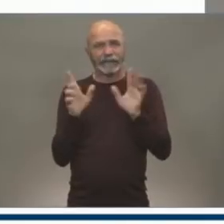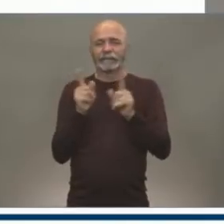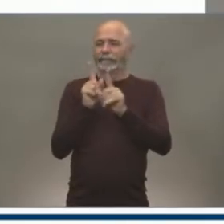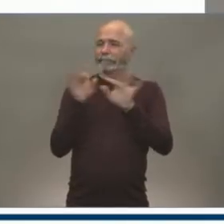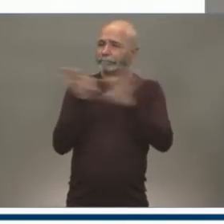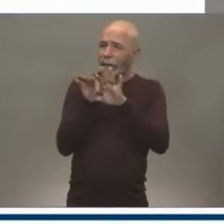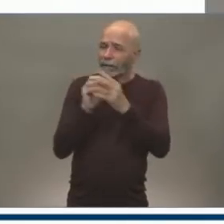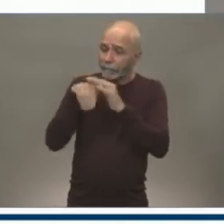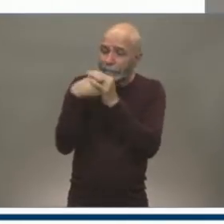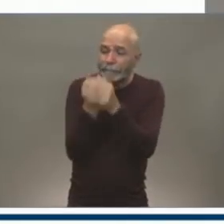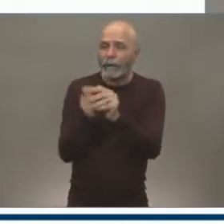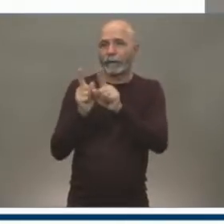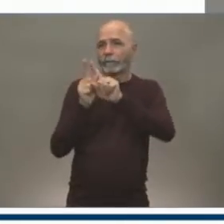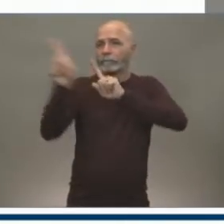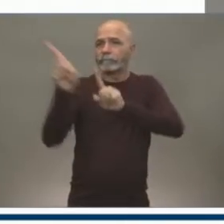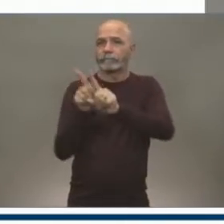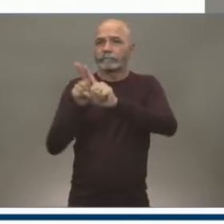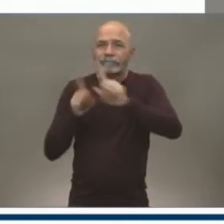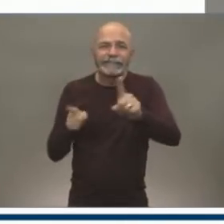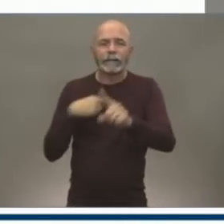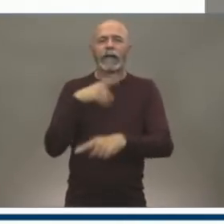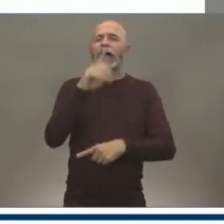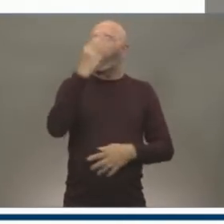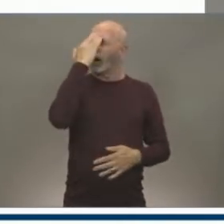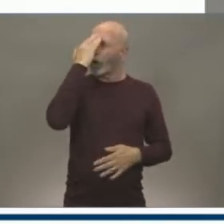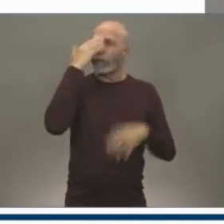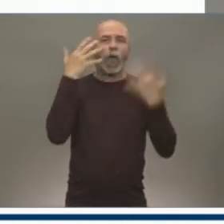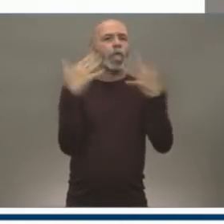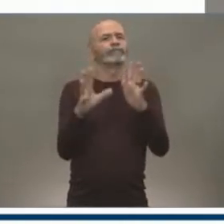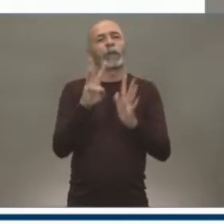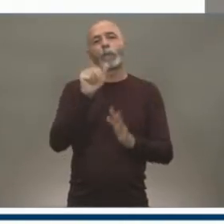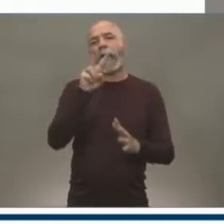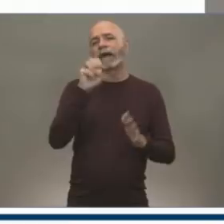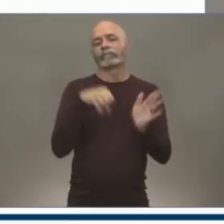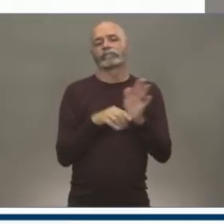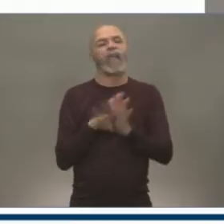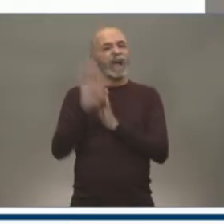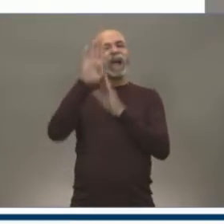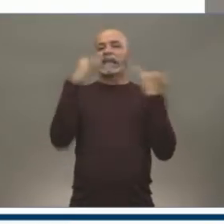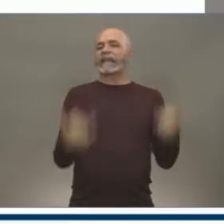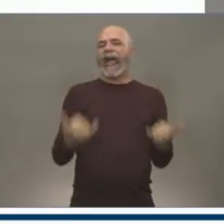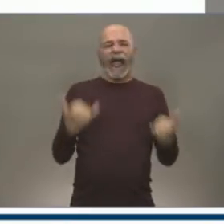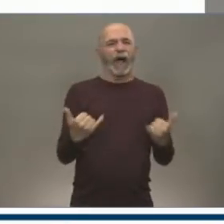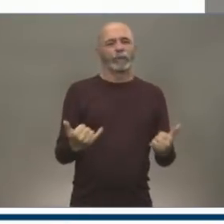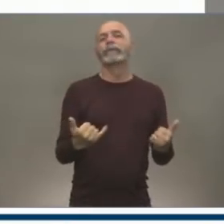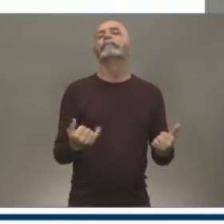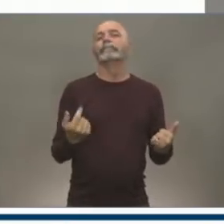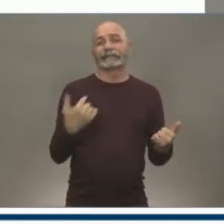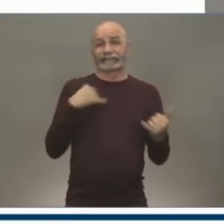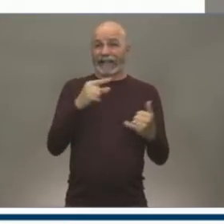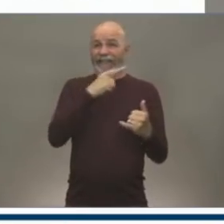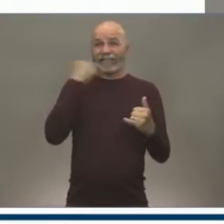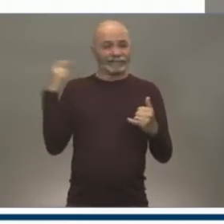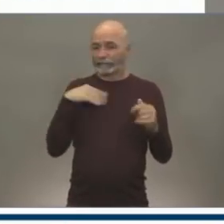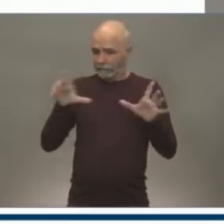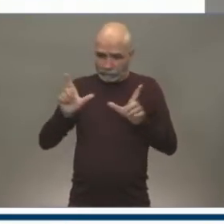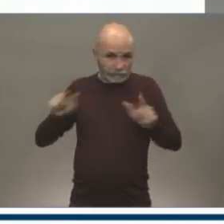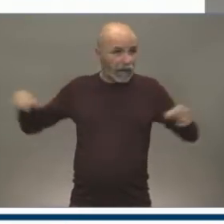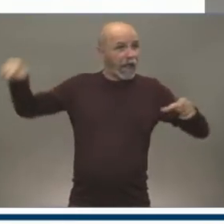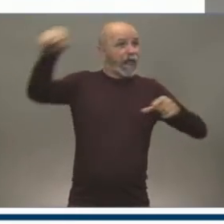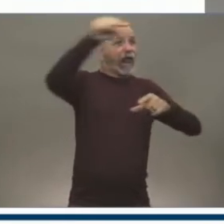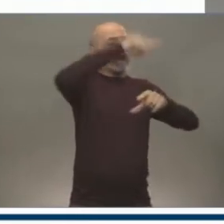Halifax, and we're trying to keep it in Halifax. But it could spread beyond that area, so we need all your